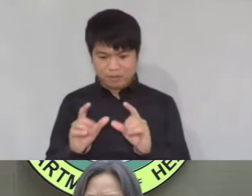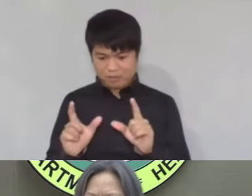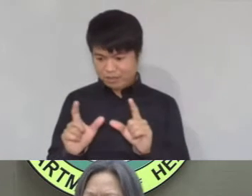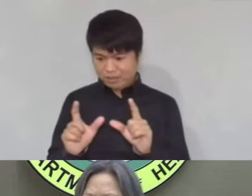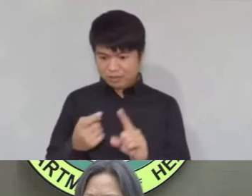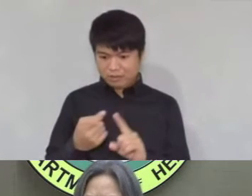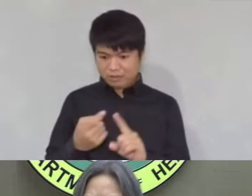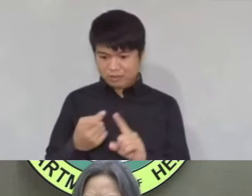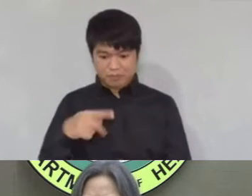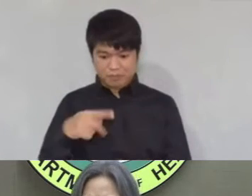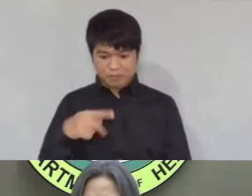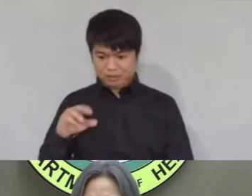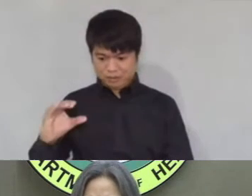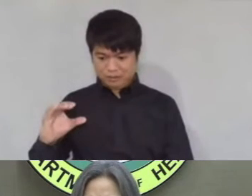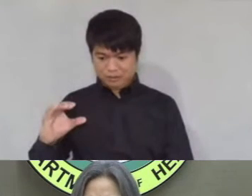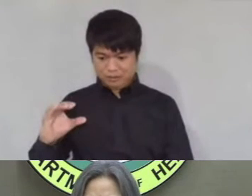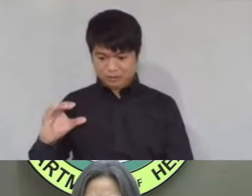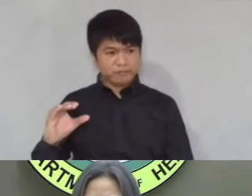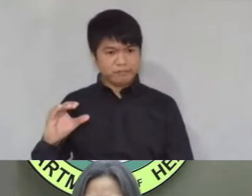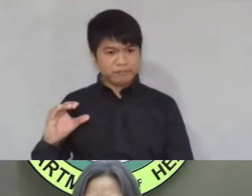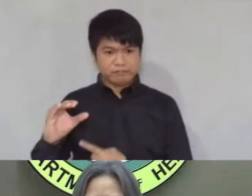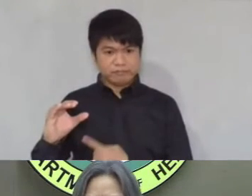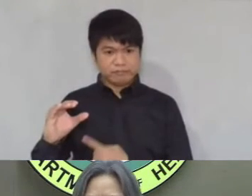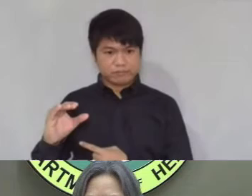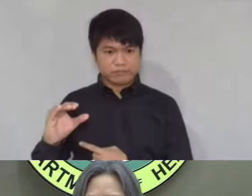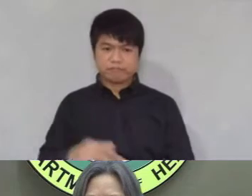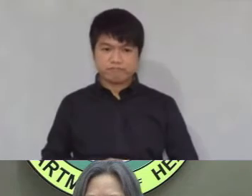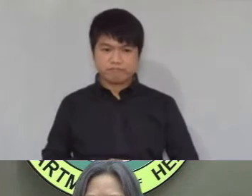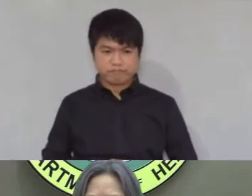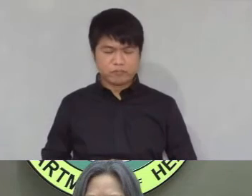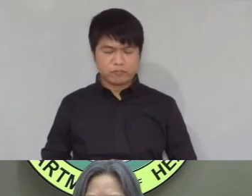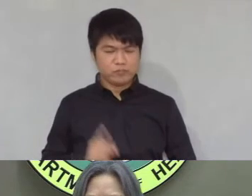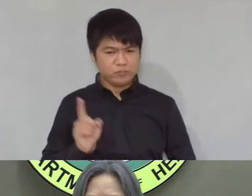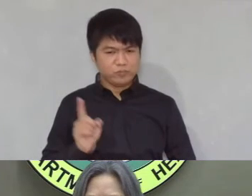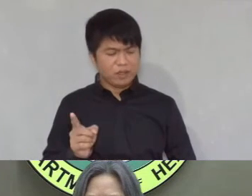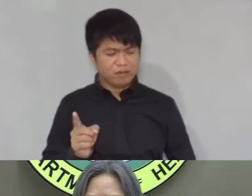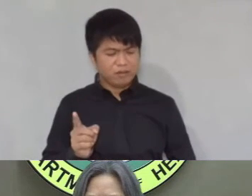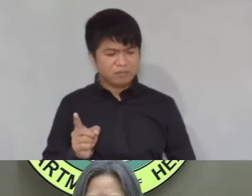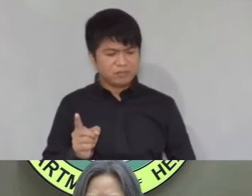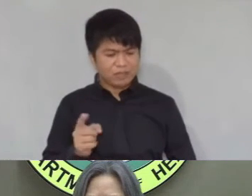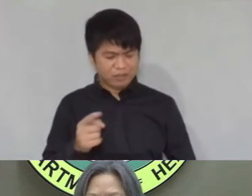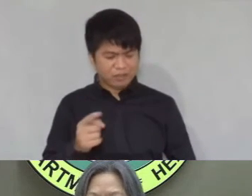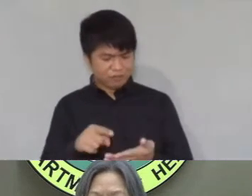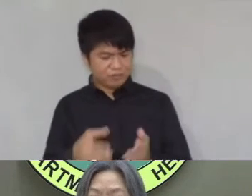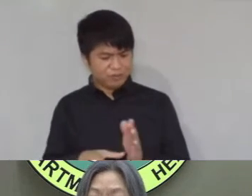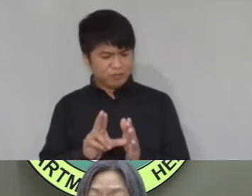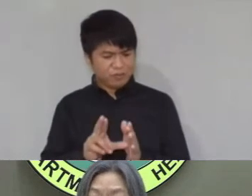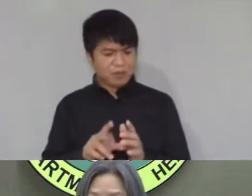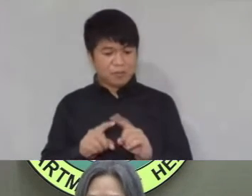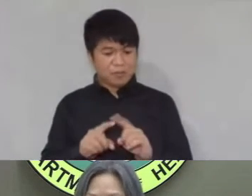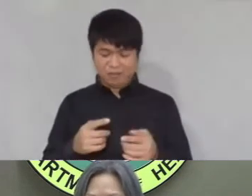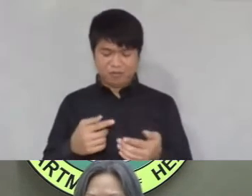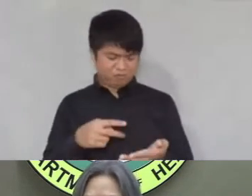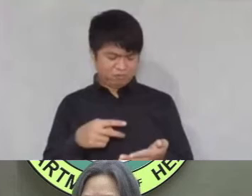no less than PRC. Okay. There you go. I think I better check,